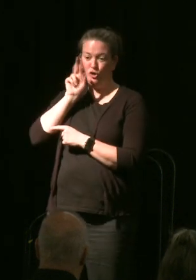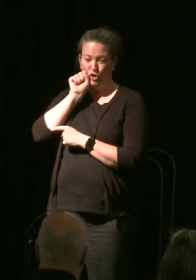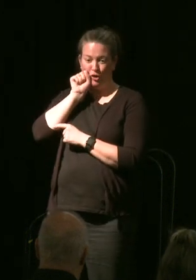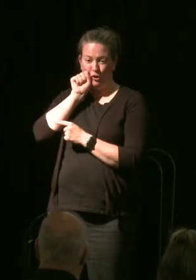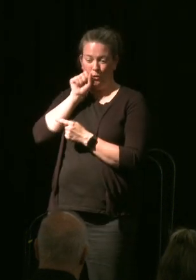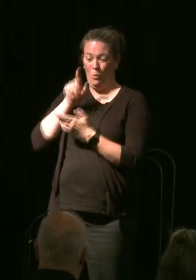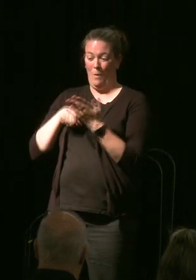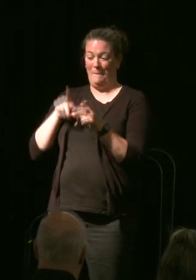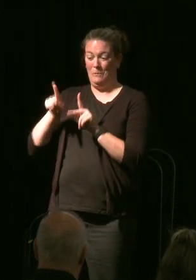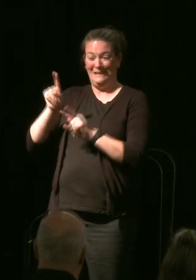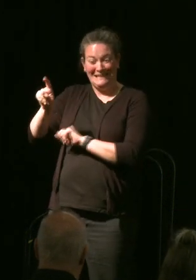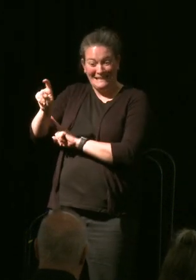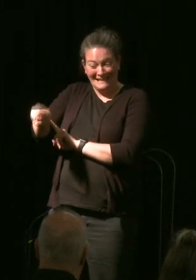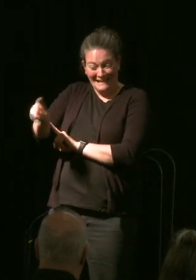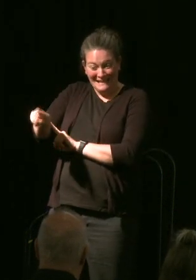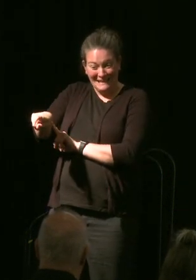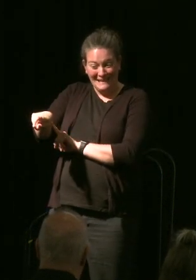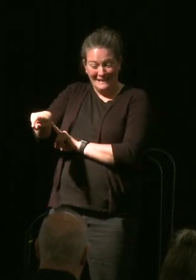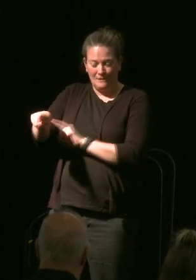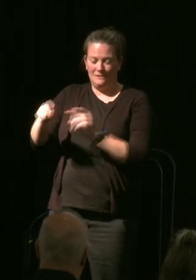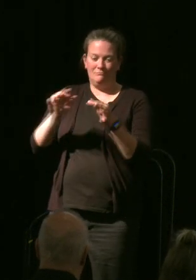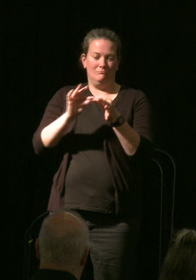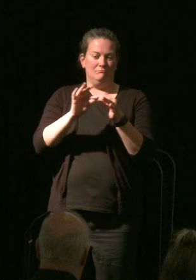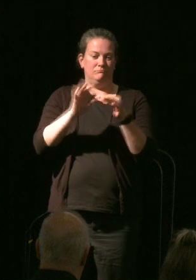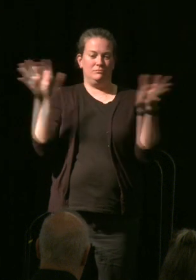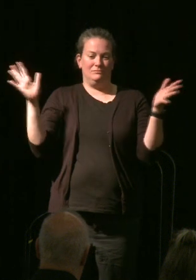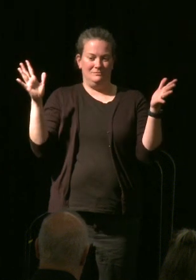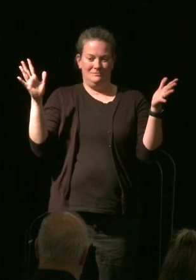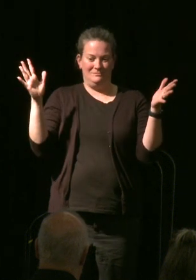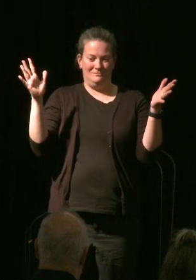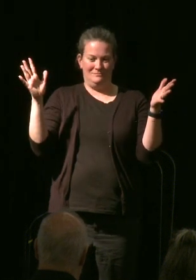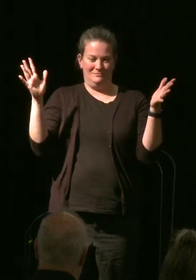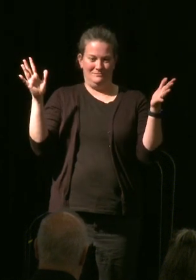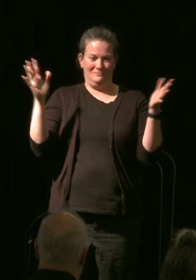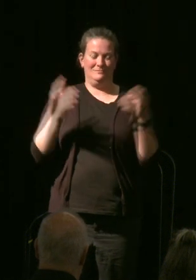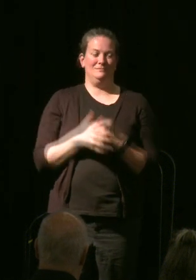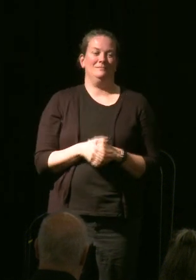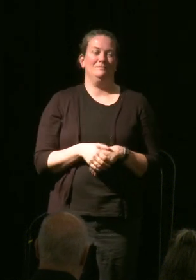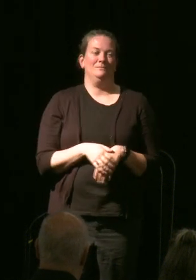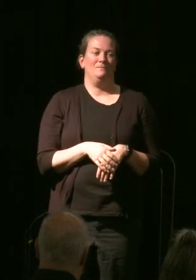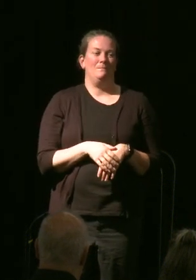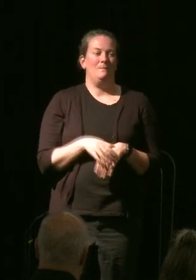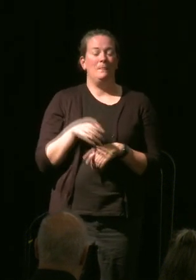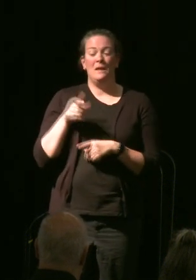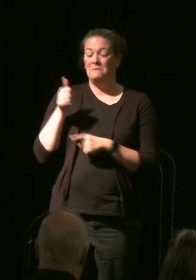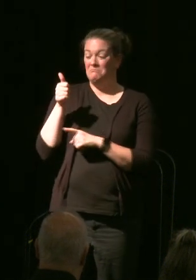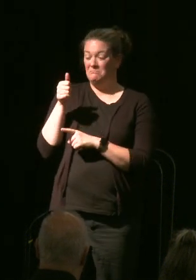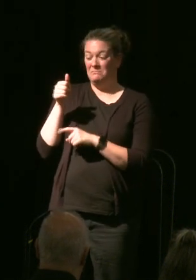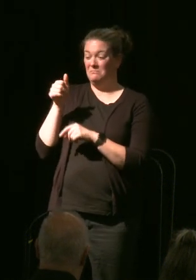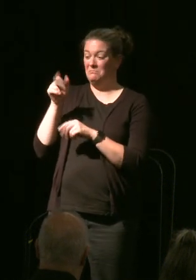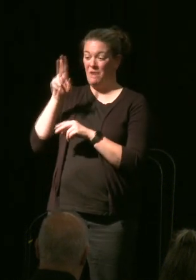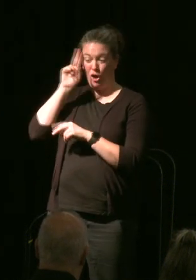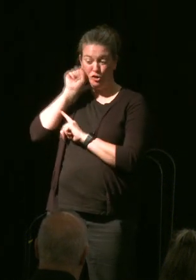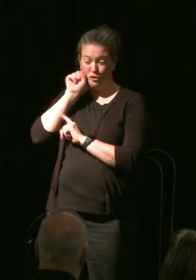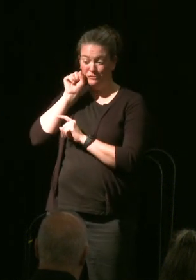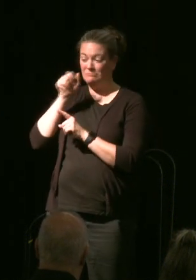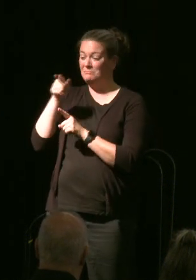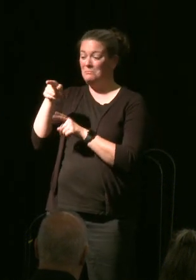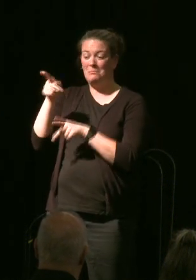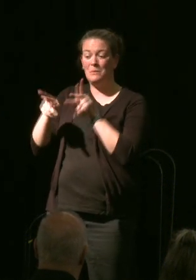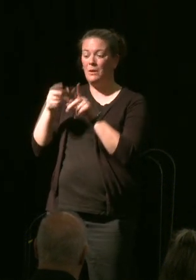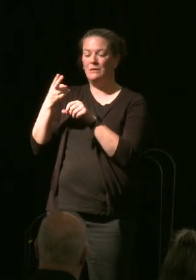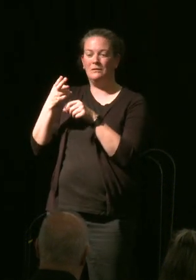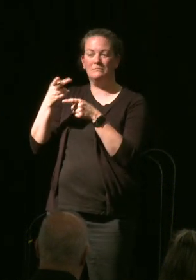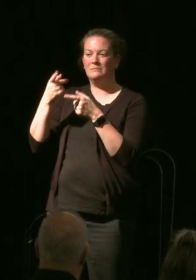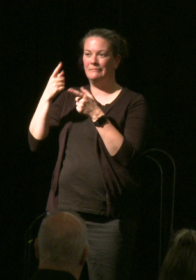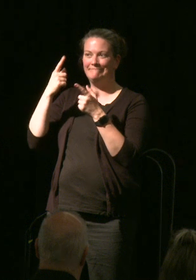are dealing with deafblindness, who are progressively losing their vision and hearing, and that